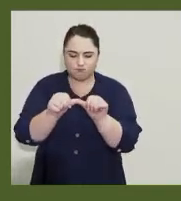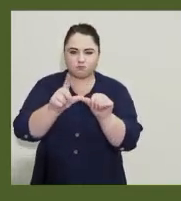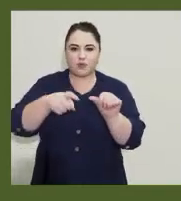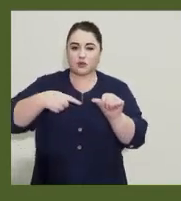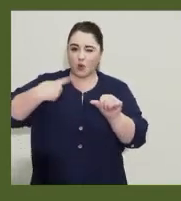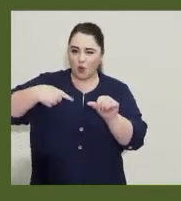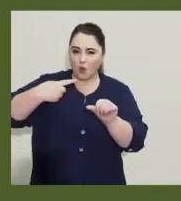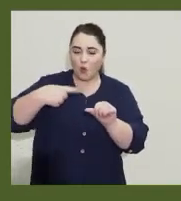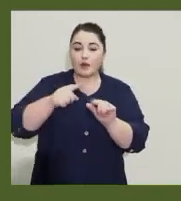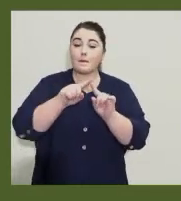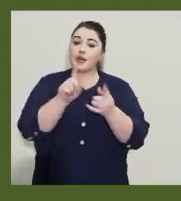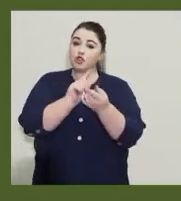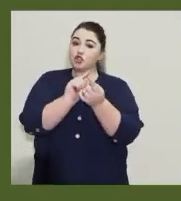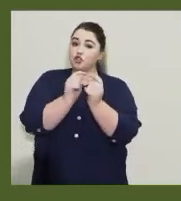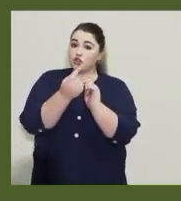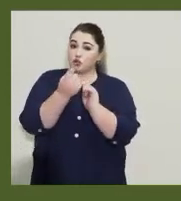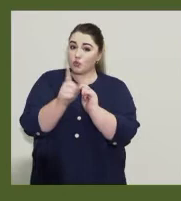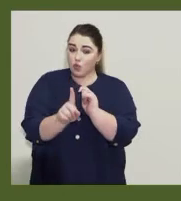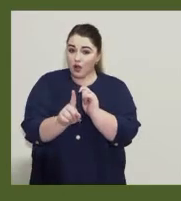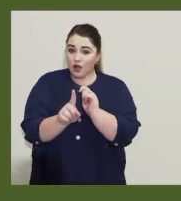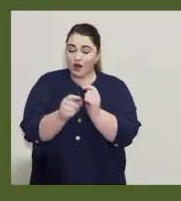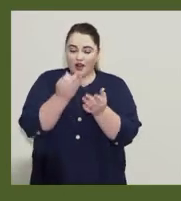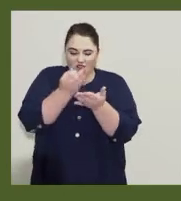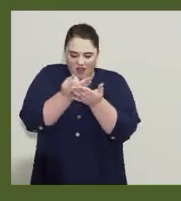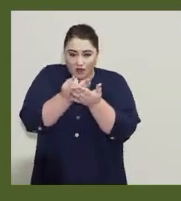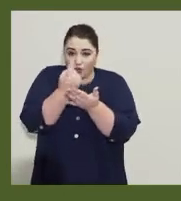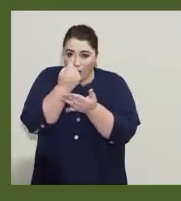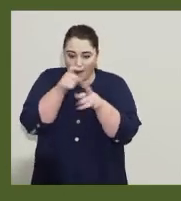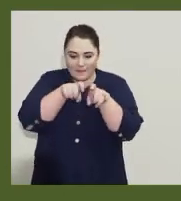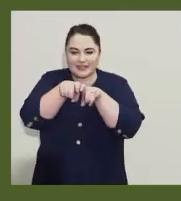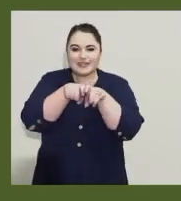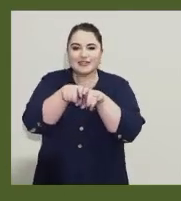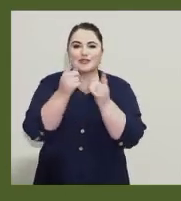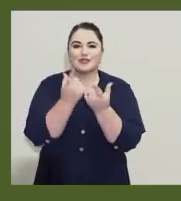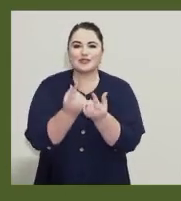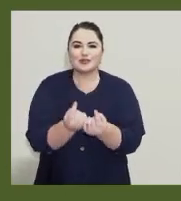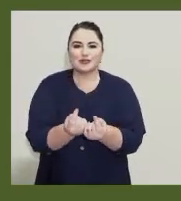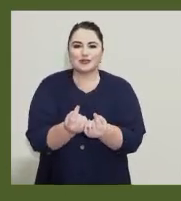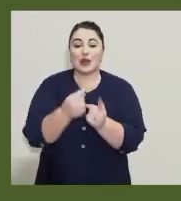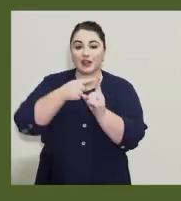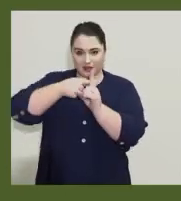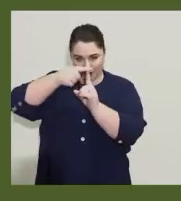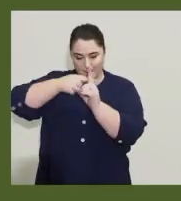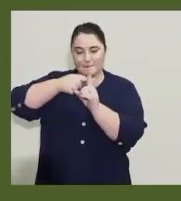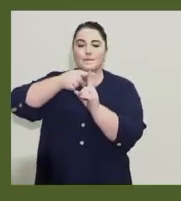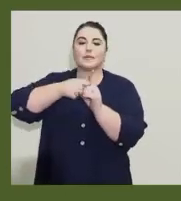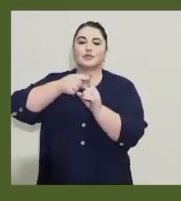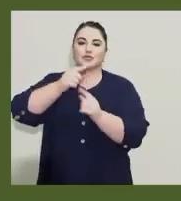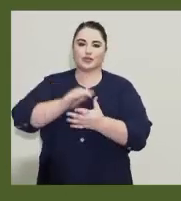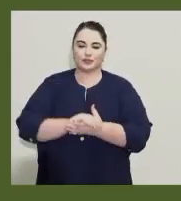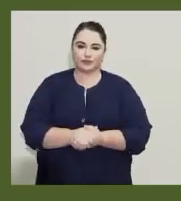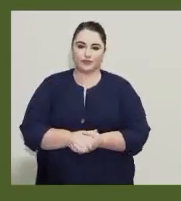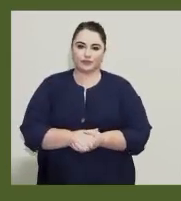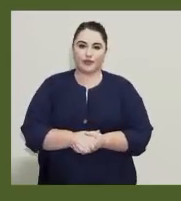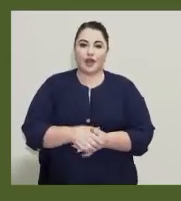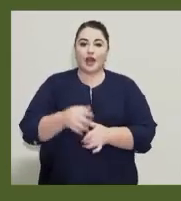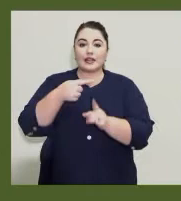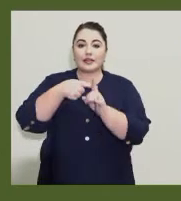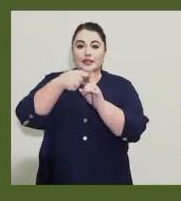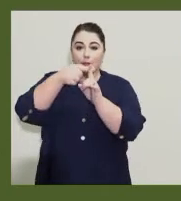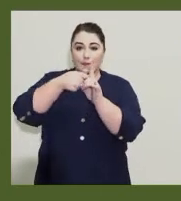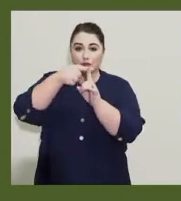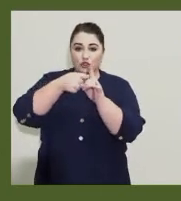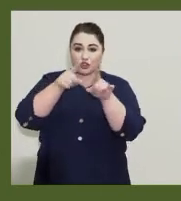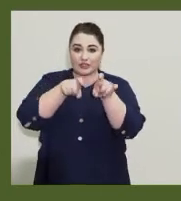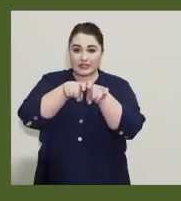the time. He will just be changing the factor that he's testing, and that was temperature.